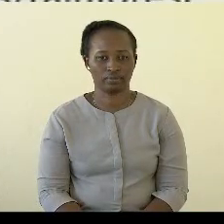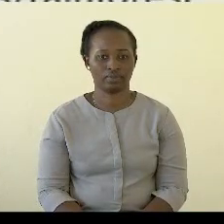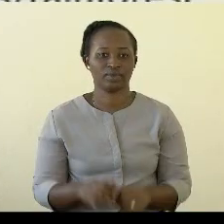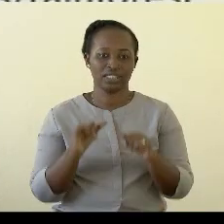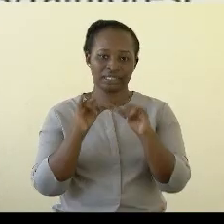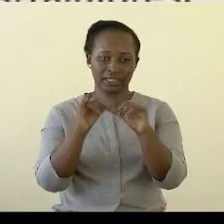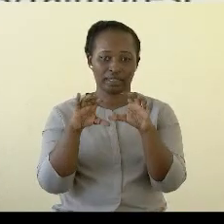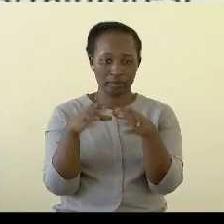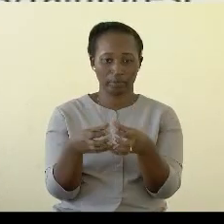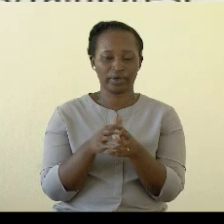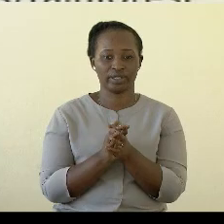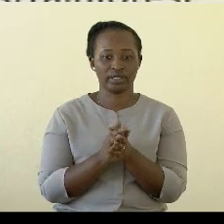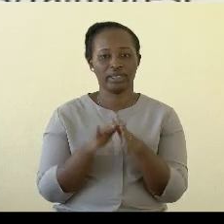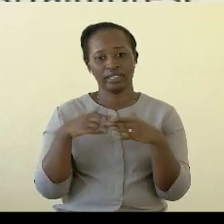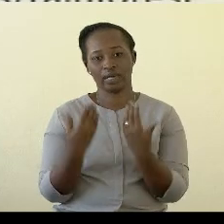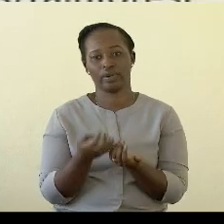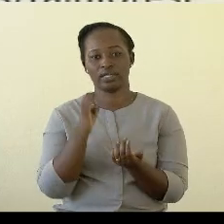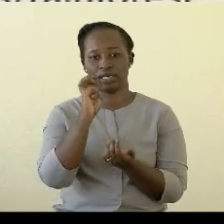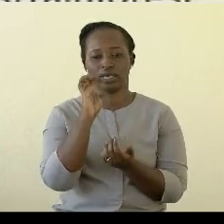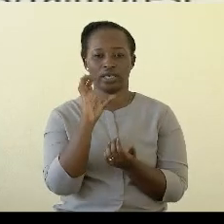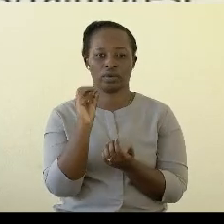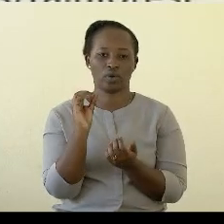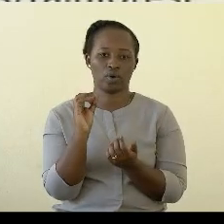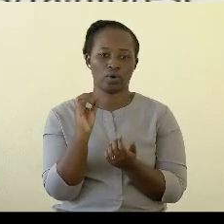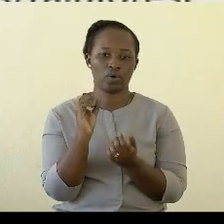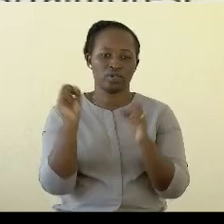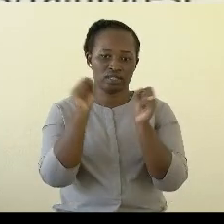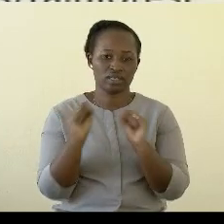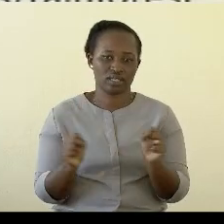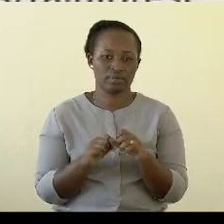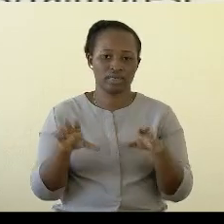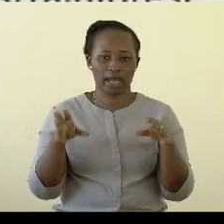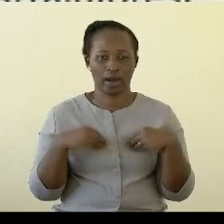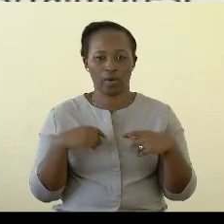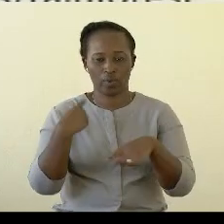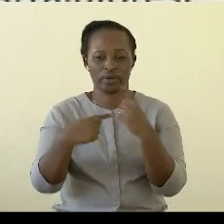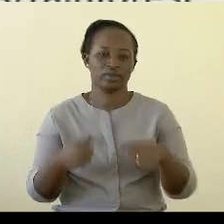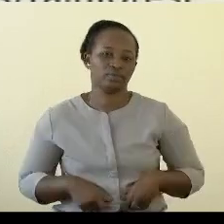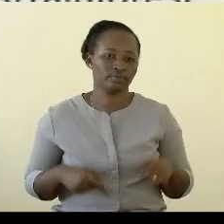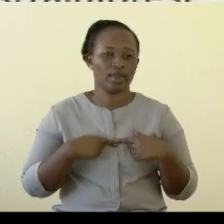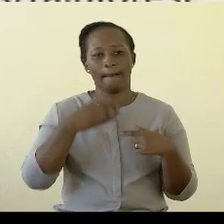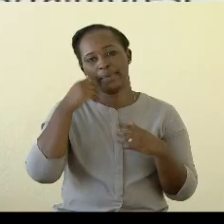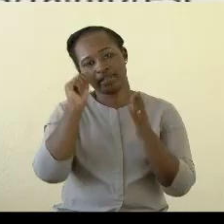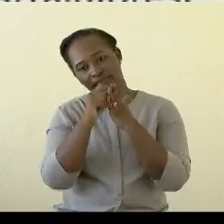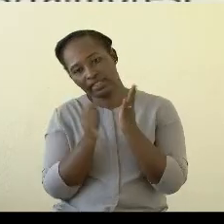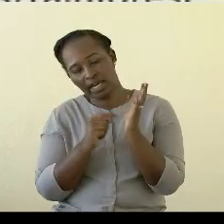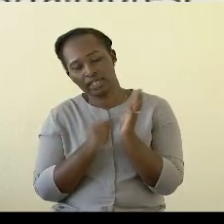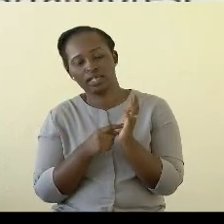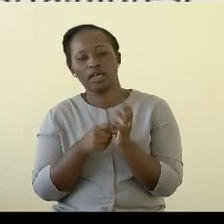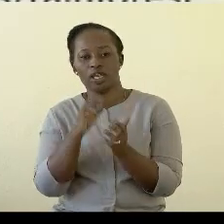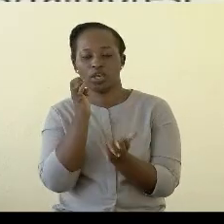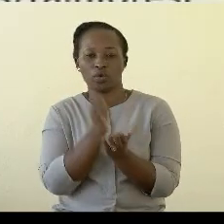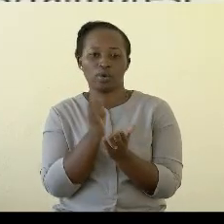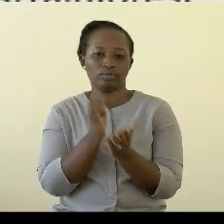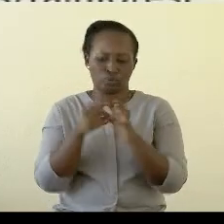Sustainable communities or ecosystems will allow continued survival. I mean, better features, pass them on, then a community keeps on.